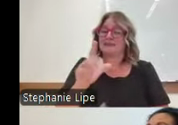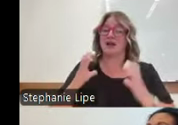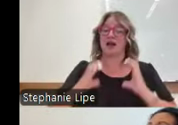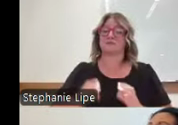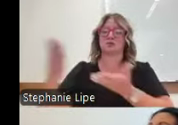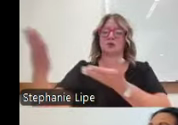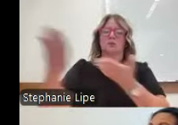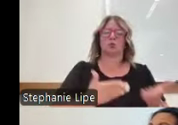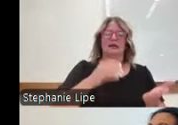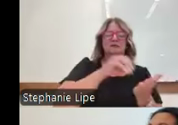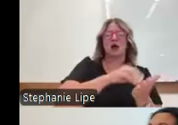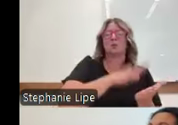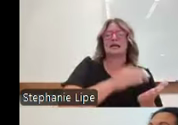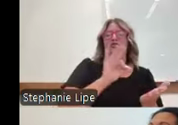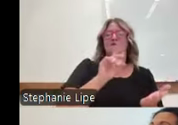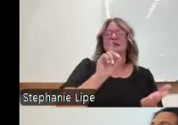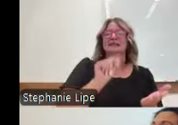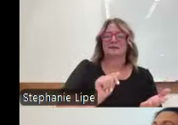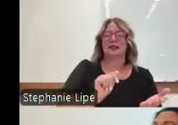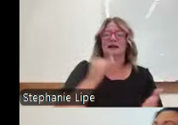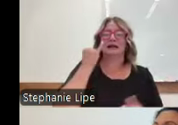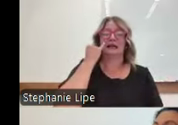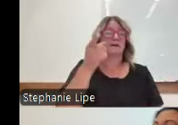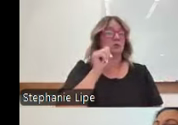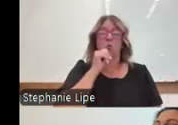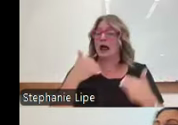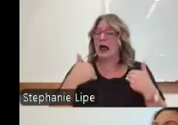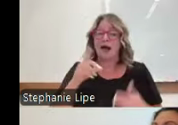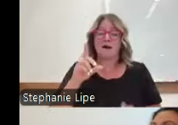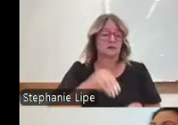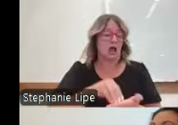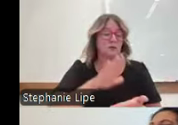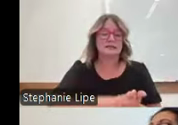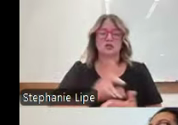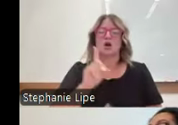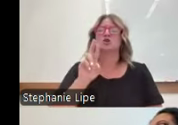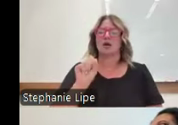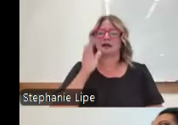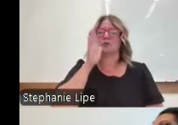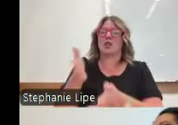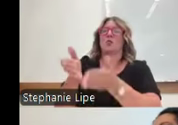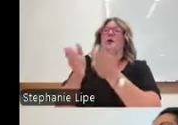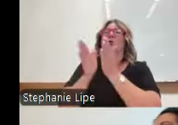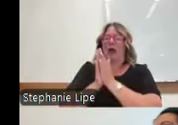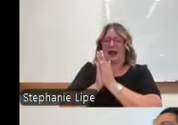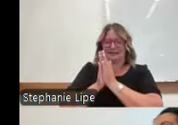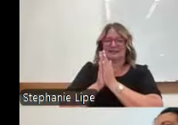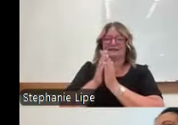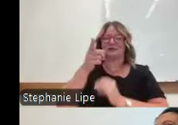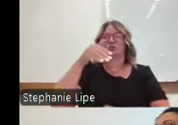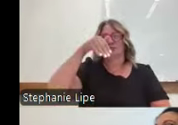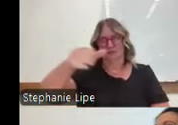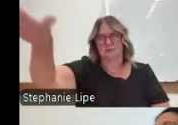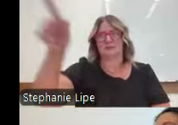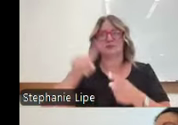the counselor may ask the customer to bring in certain documentation of their disability. If they do not have that, then DRS